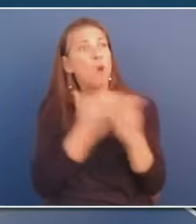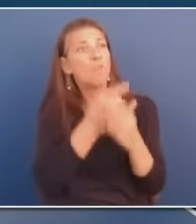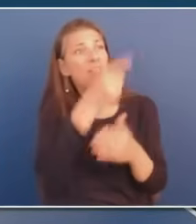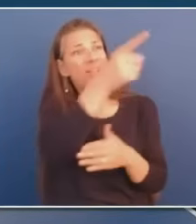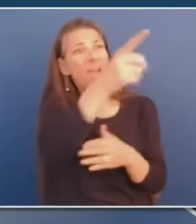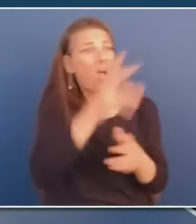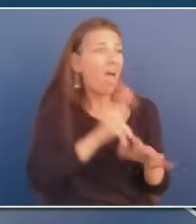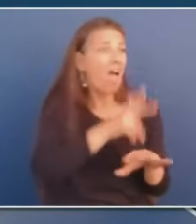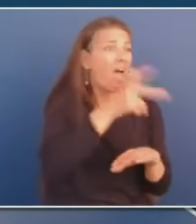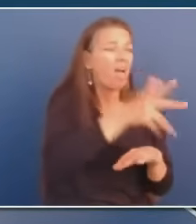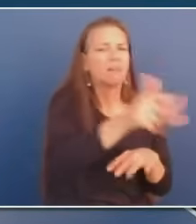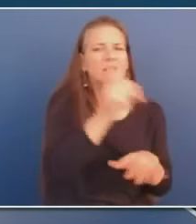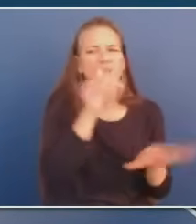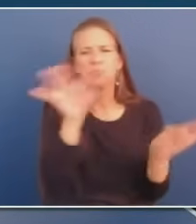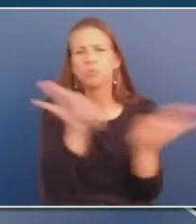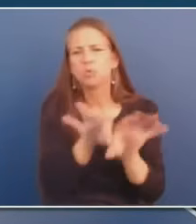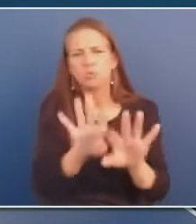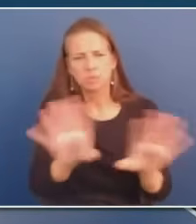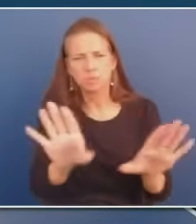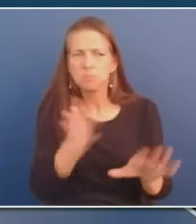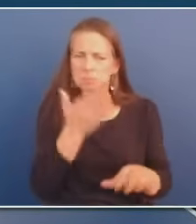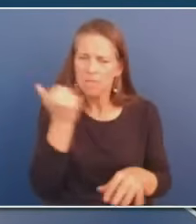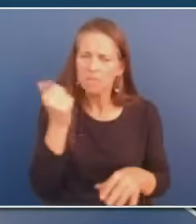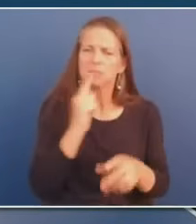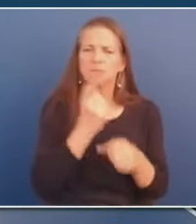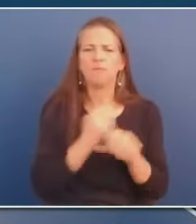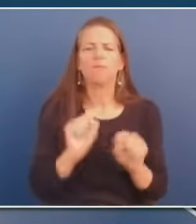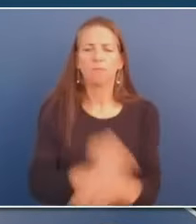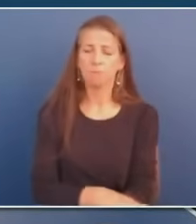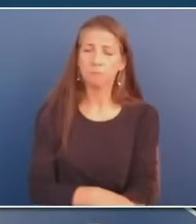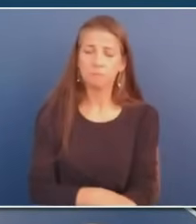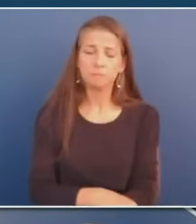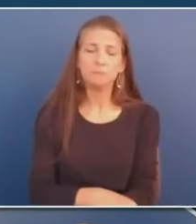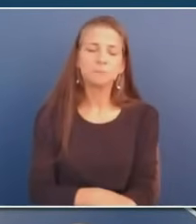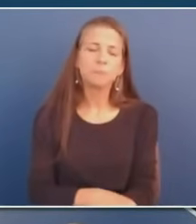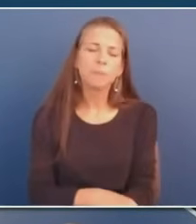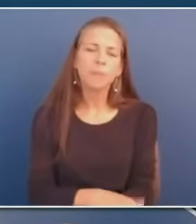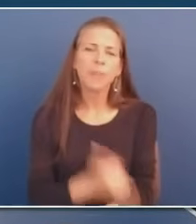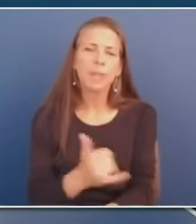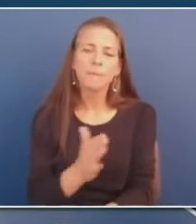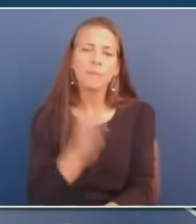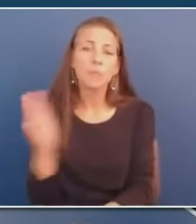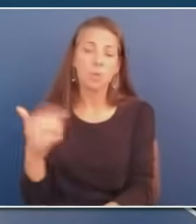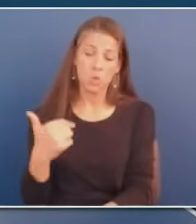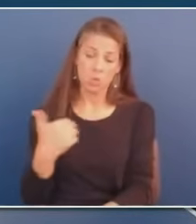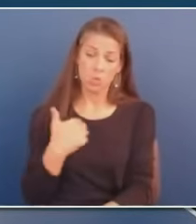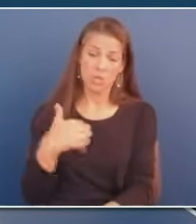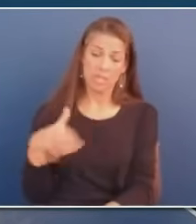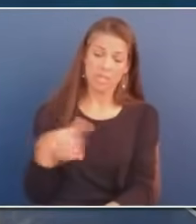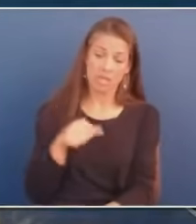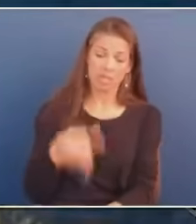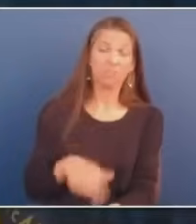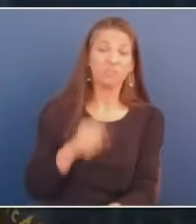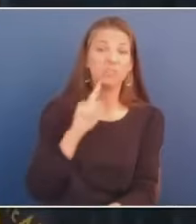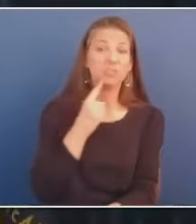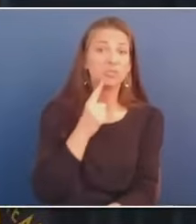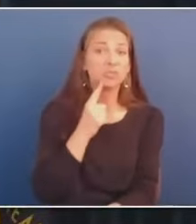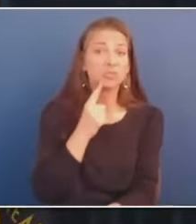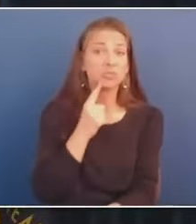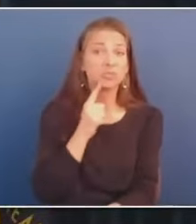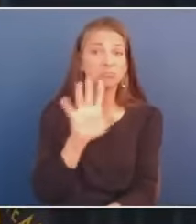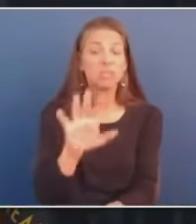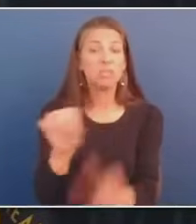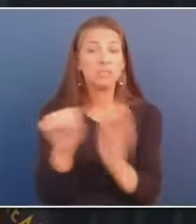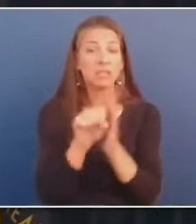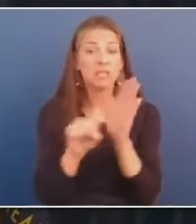area. A few other updates. We're taking this seriously enough to where we are going to close state office